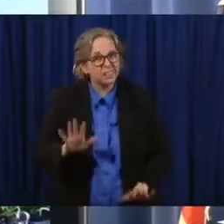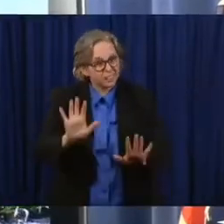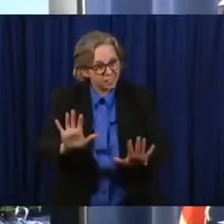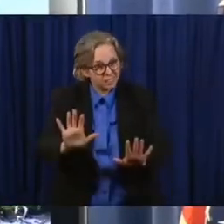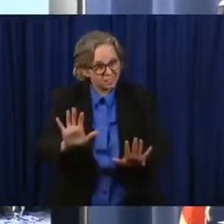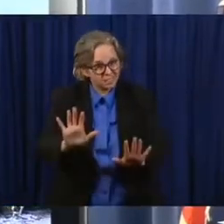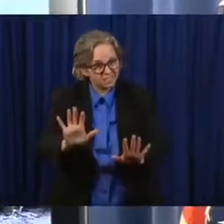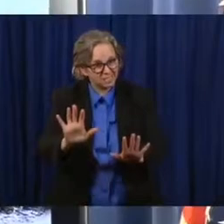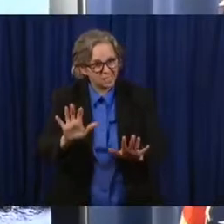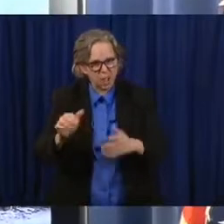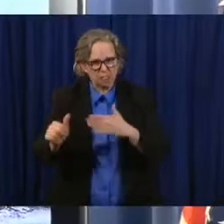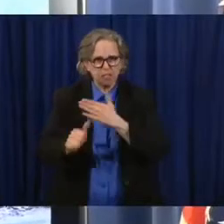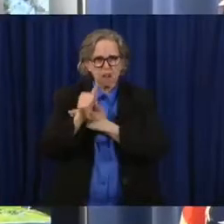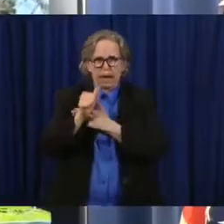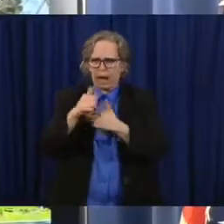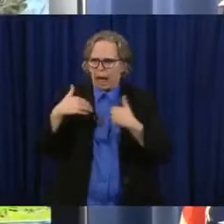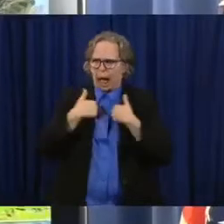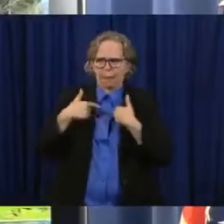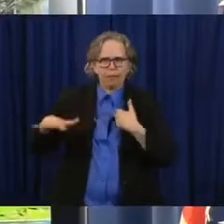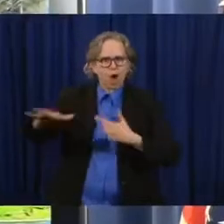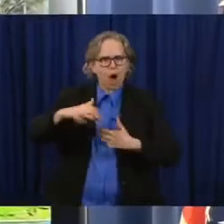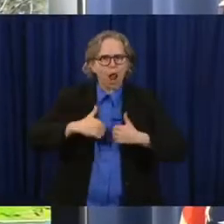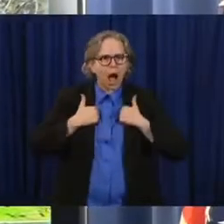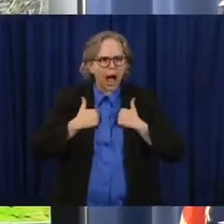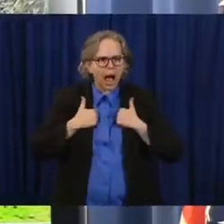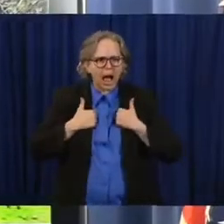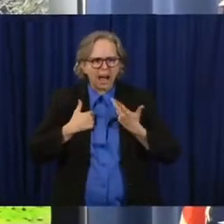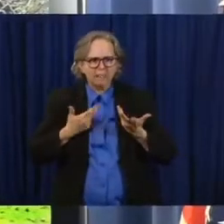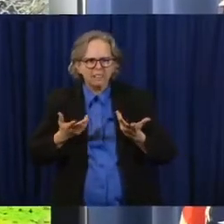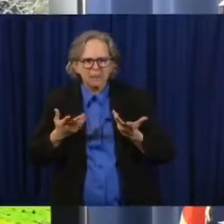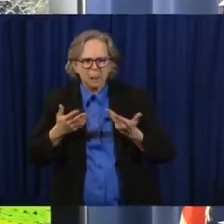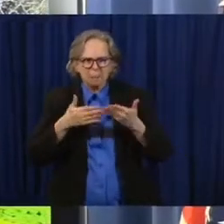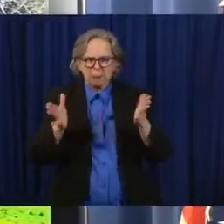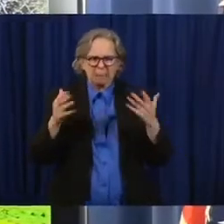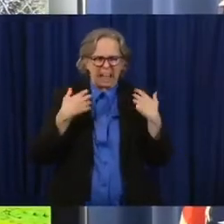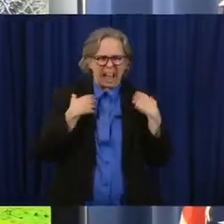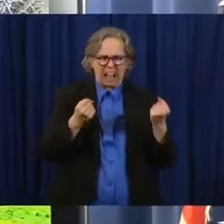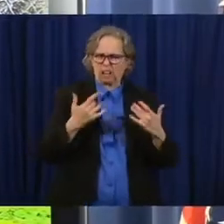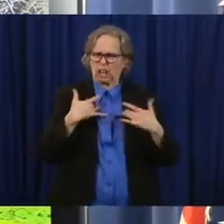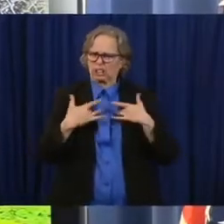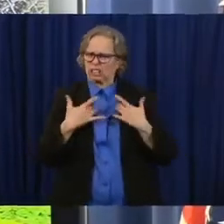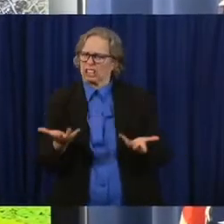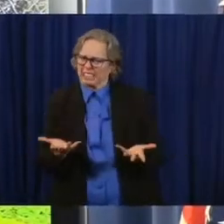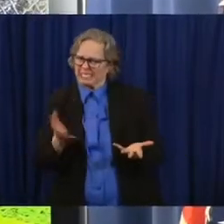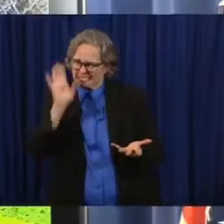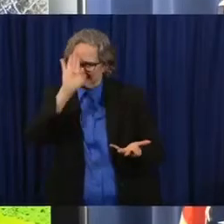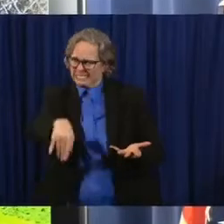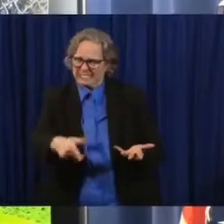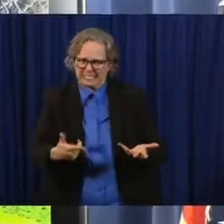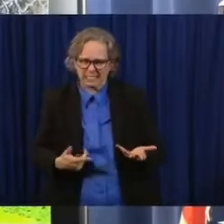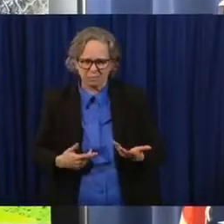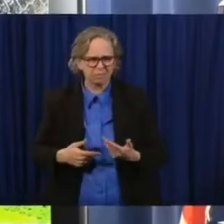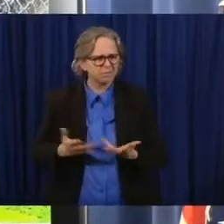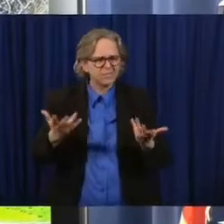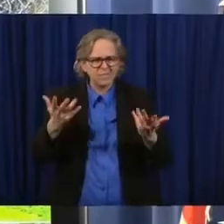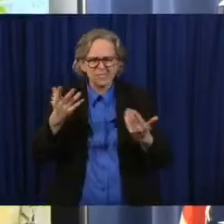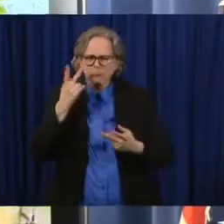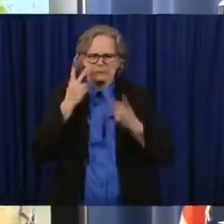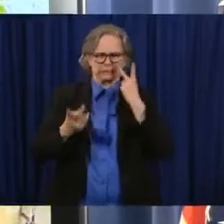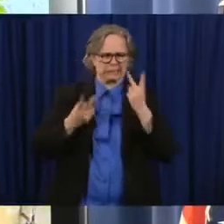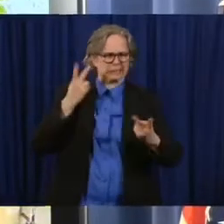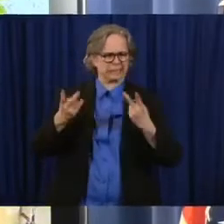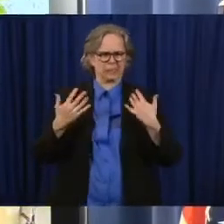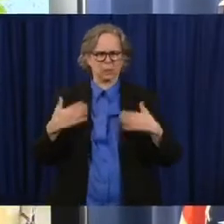also threatens our wildlife and creates public health concerns. In addition, many of us have seen the devastating footage of